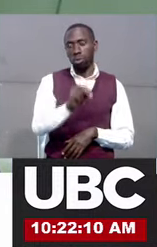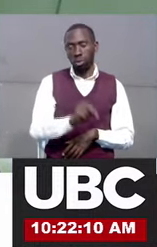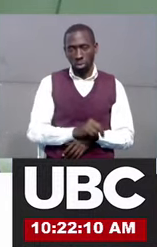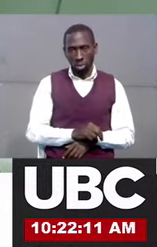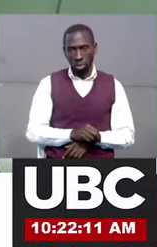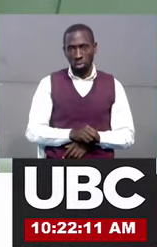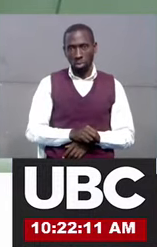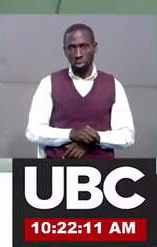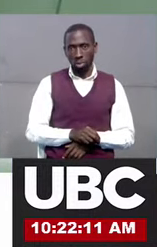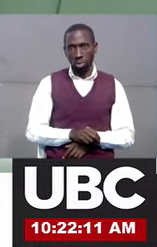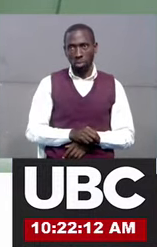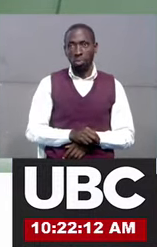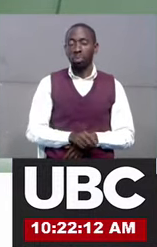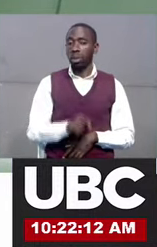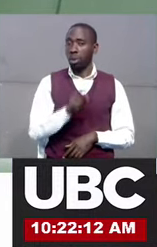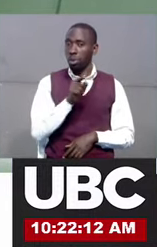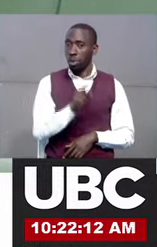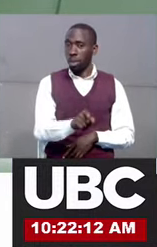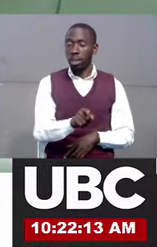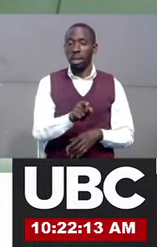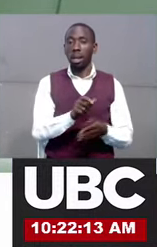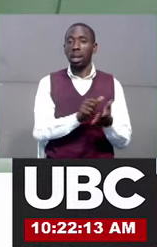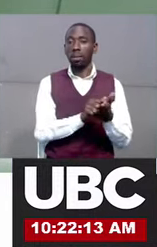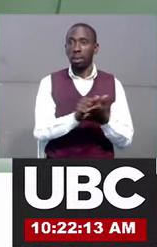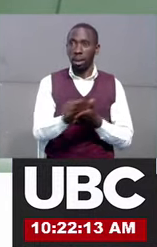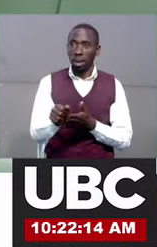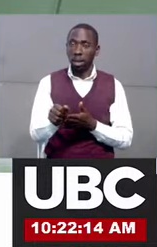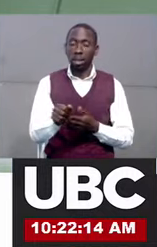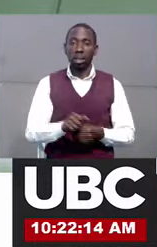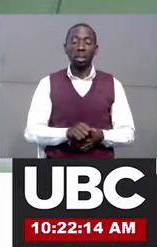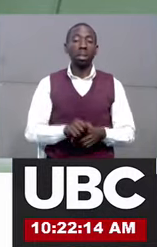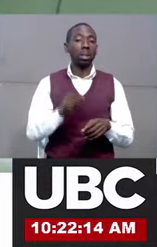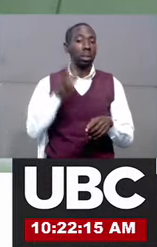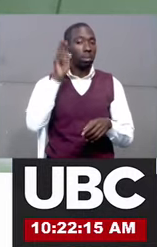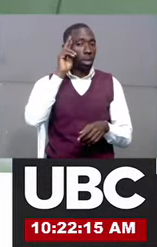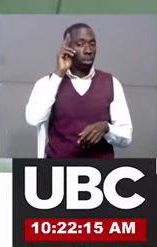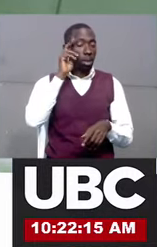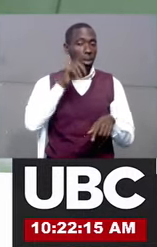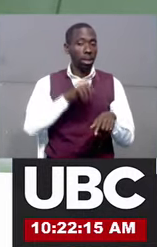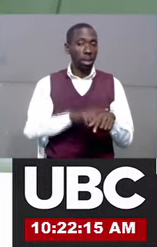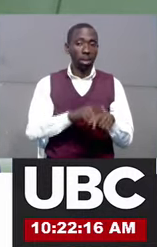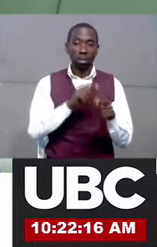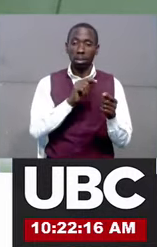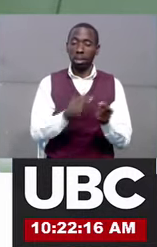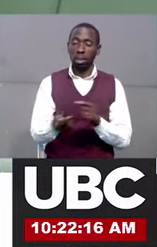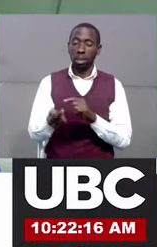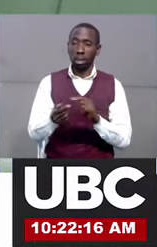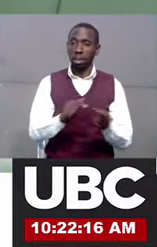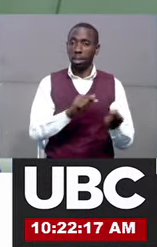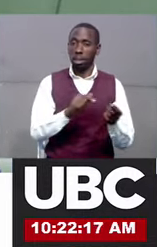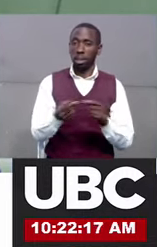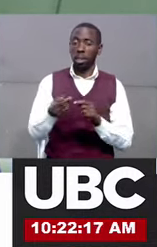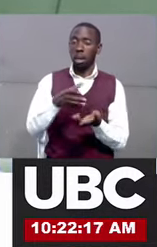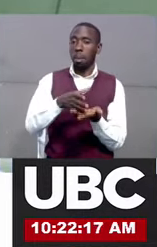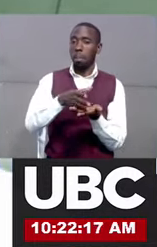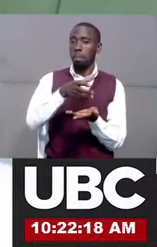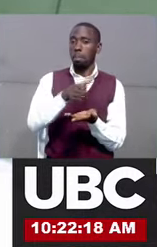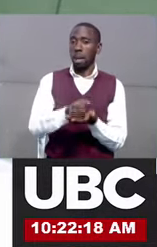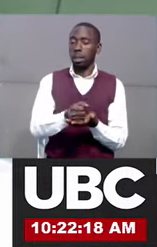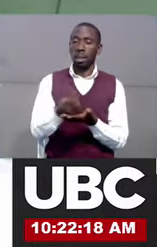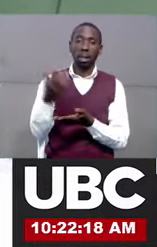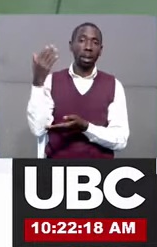misinterpreted. This advert was, you remember when we were discussing the budget last year for